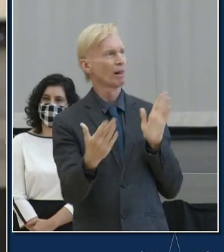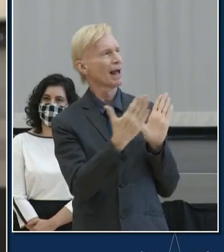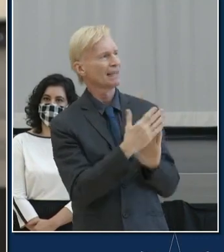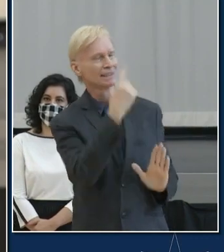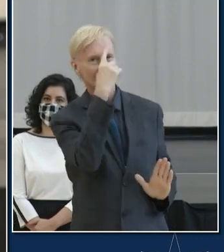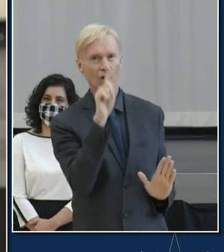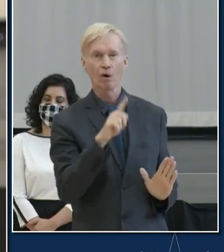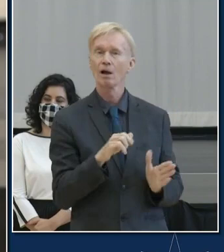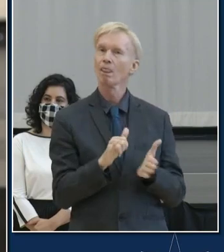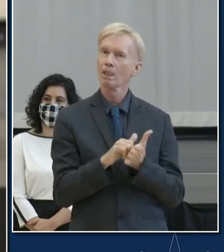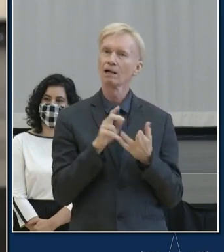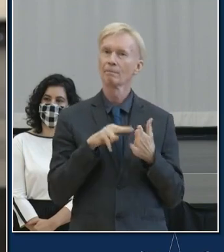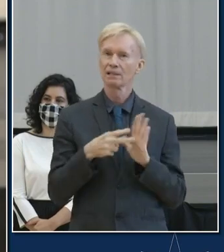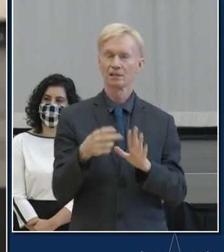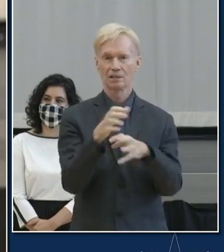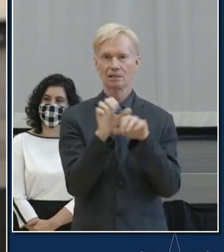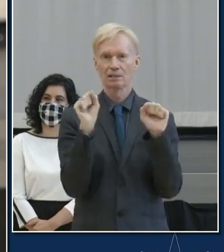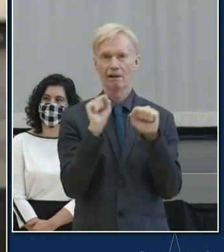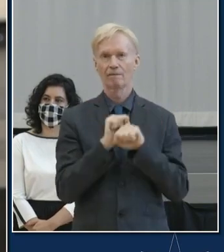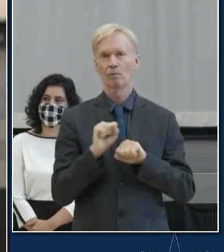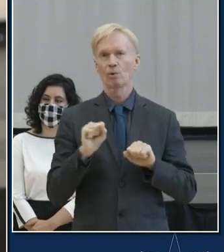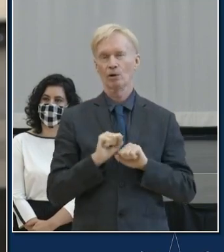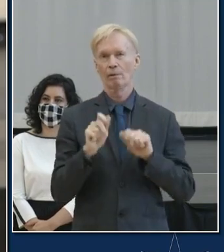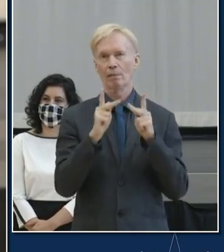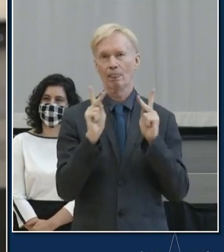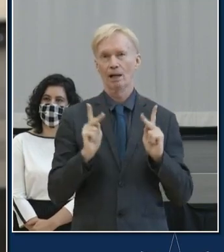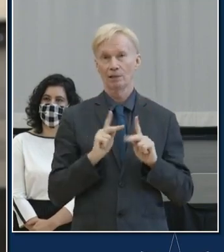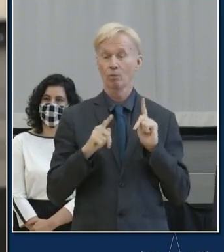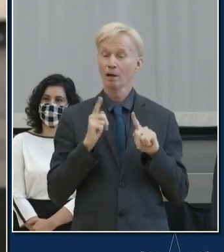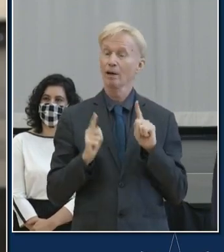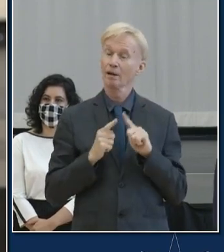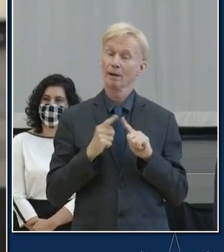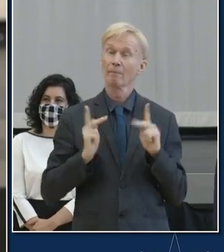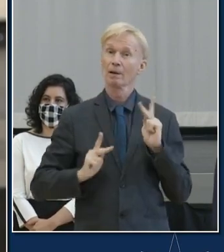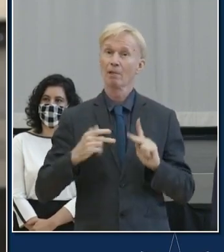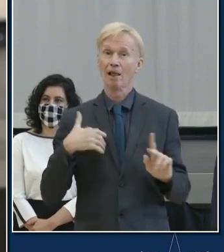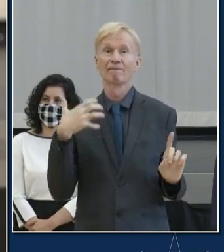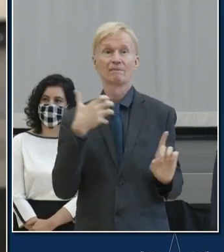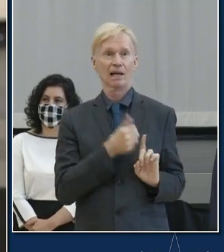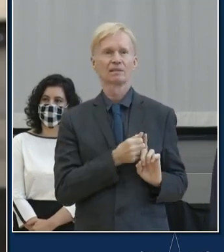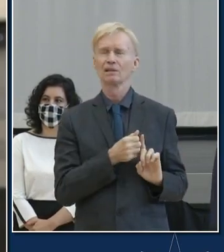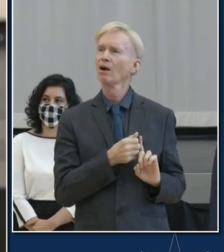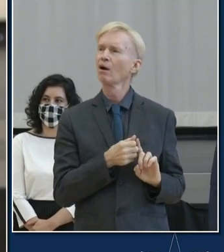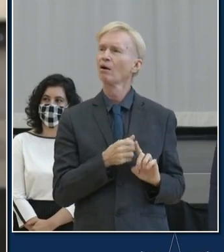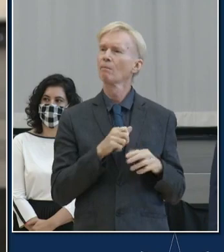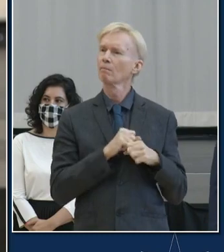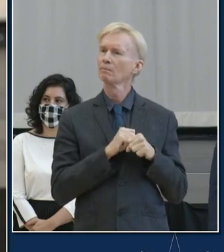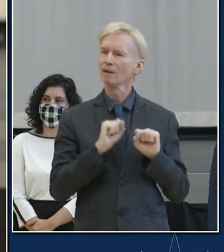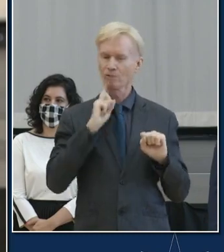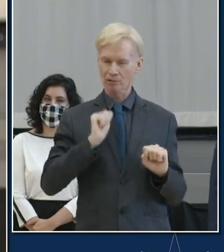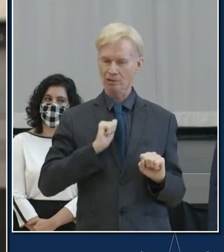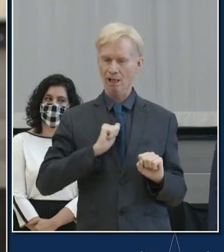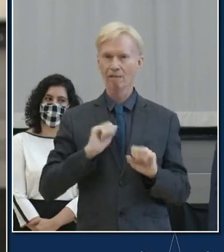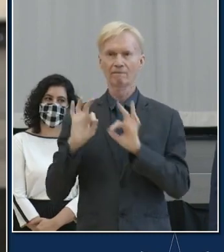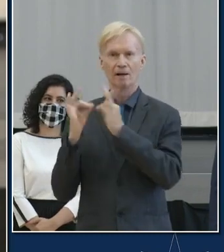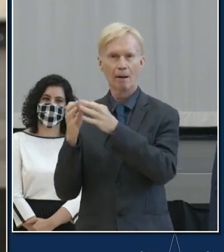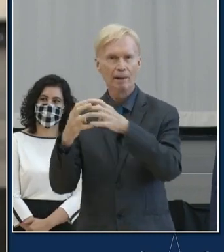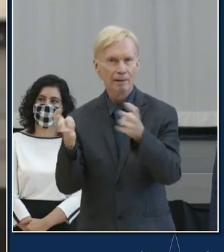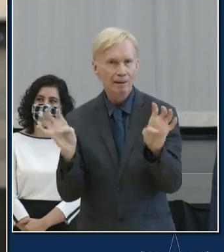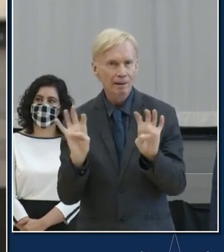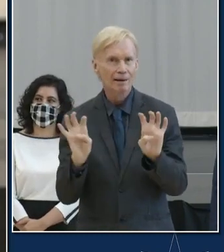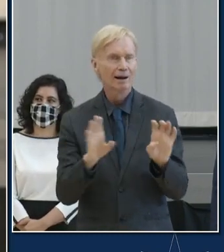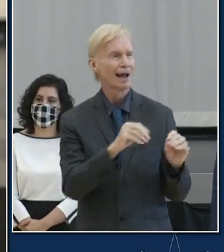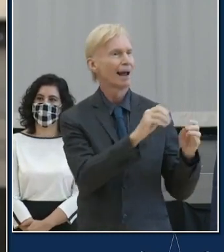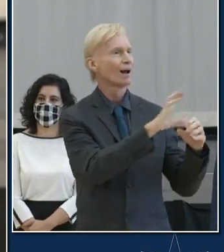for, which is a safe workplace. When people are vaccinated, they're being safe for themselves, their family members, but also